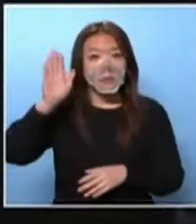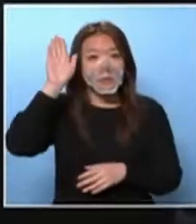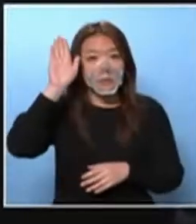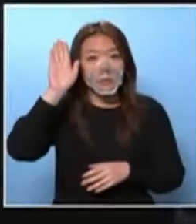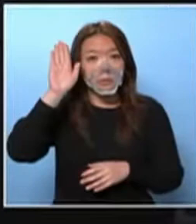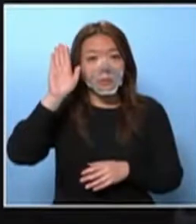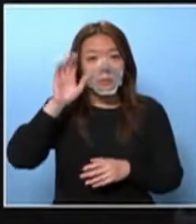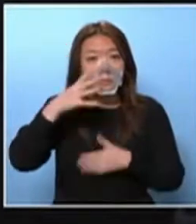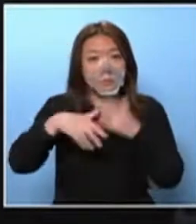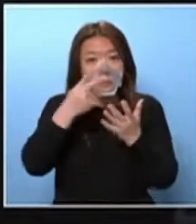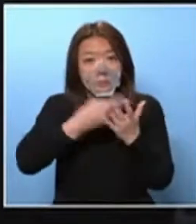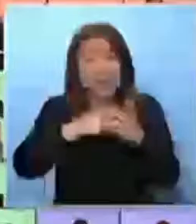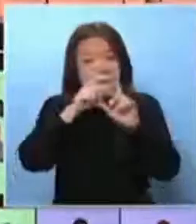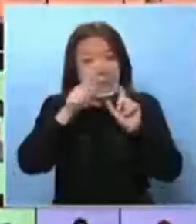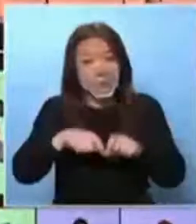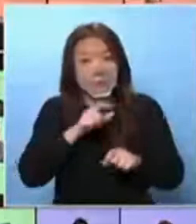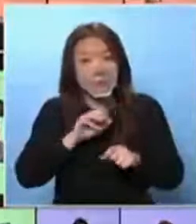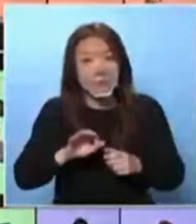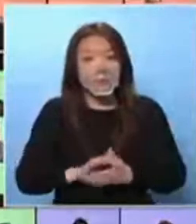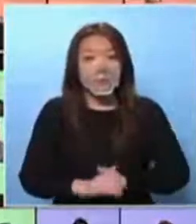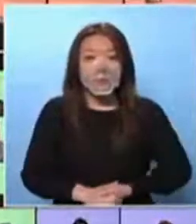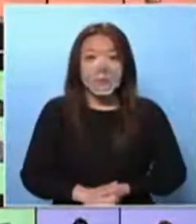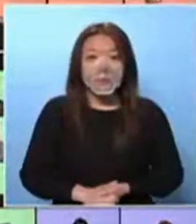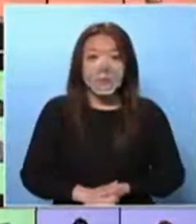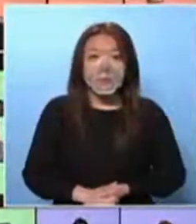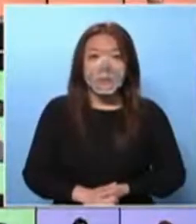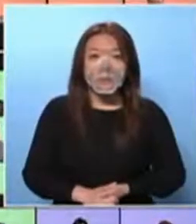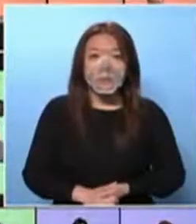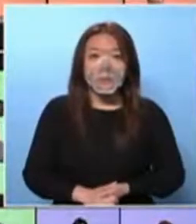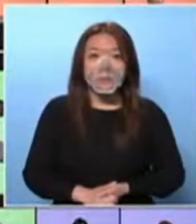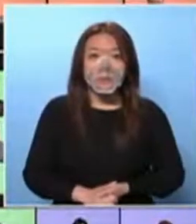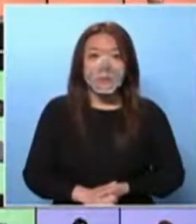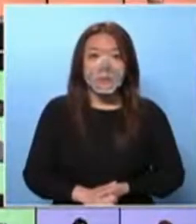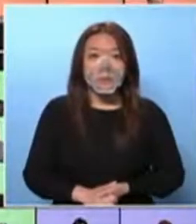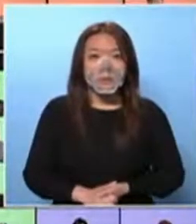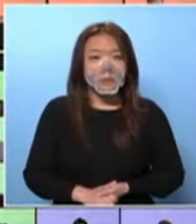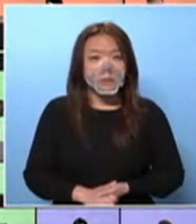Miss Maggie Chan, you have raised your hand. Is there a point of order?